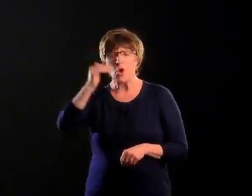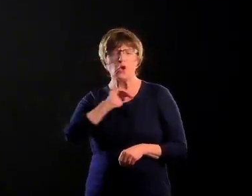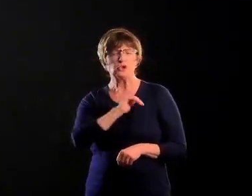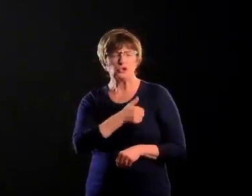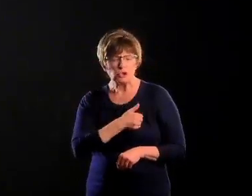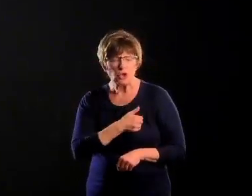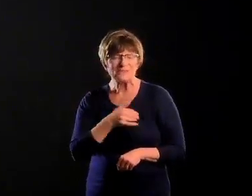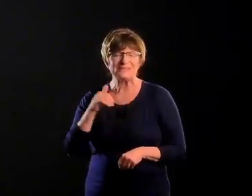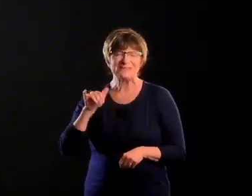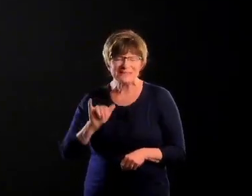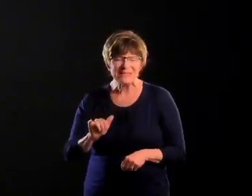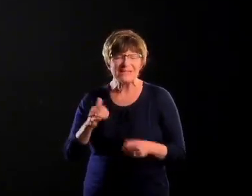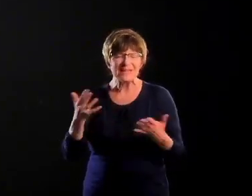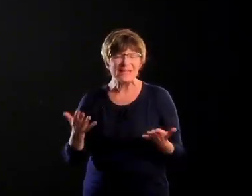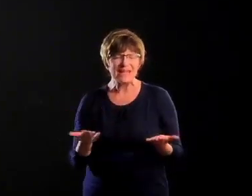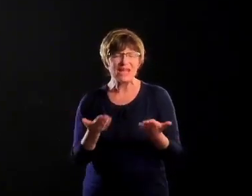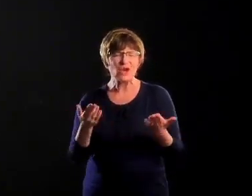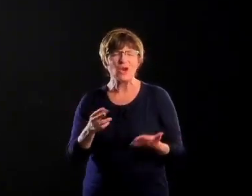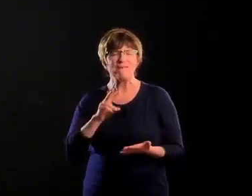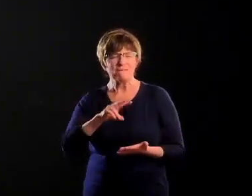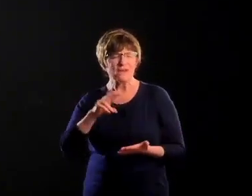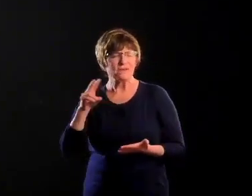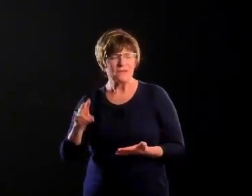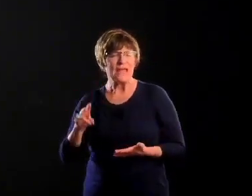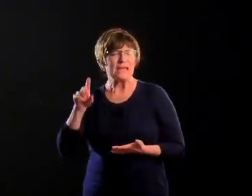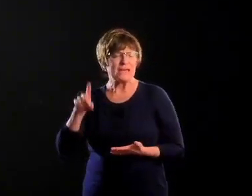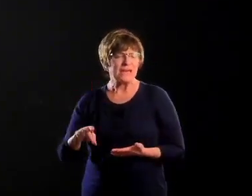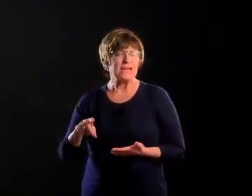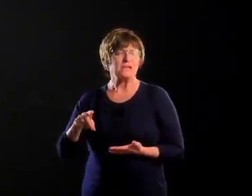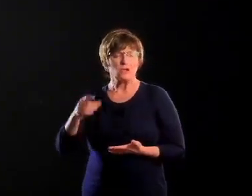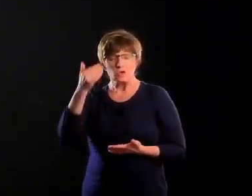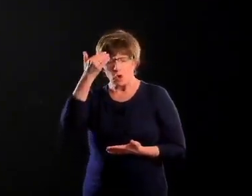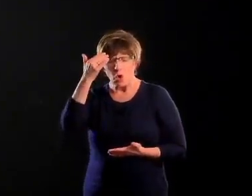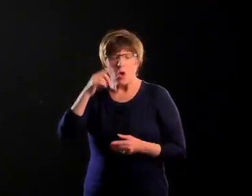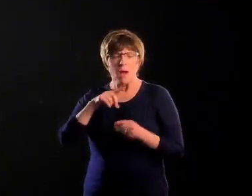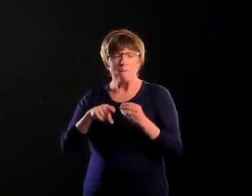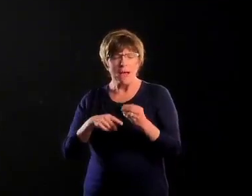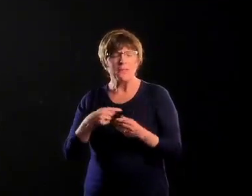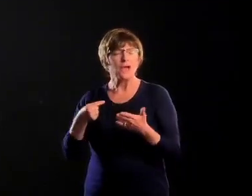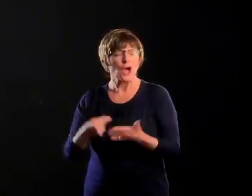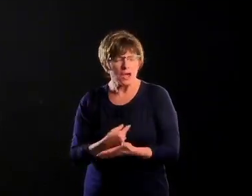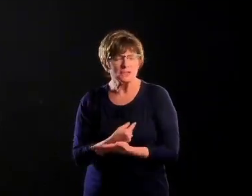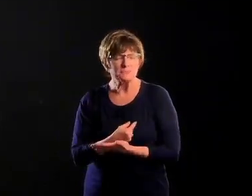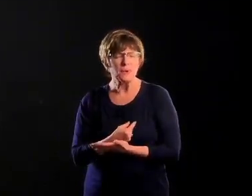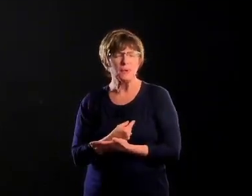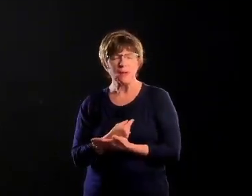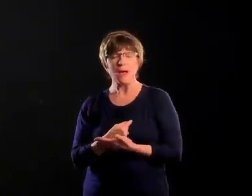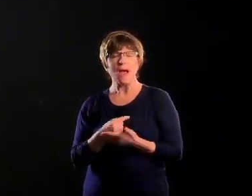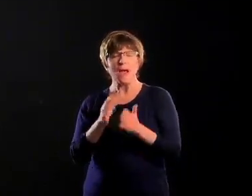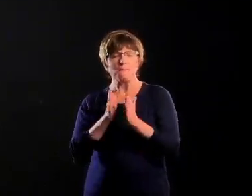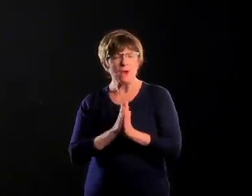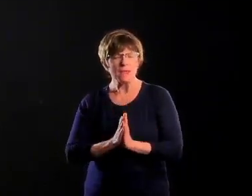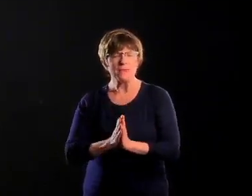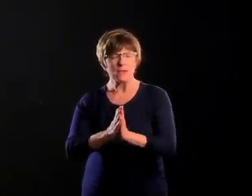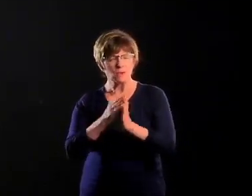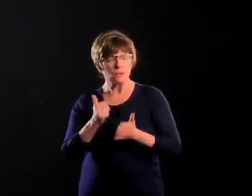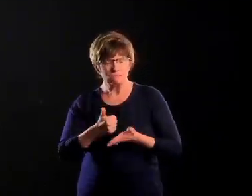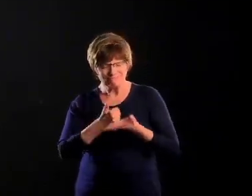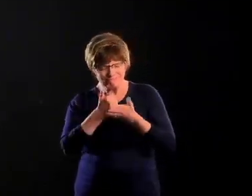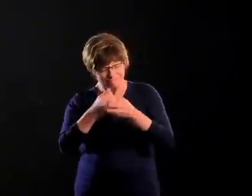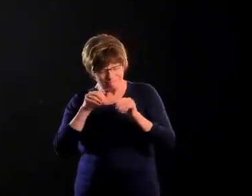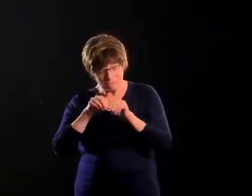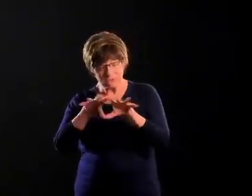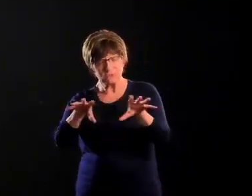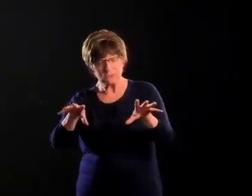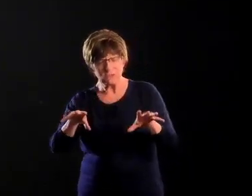Victorville that need to hear the gospel, God. So I pray that you would just expedite, Father God, and what the enemy intended for